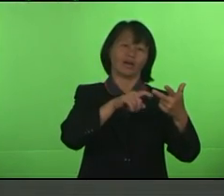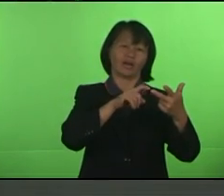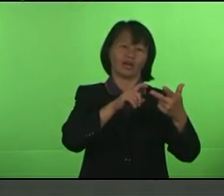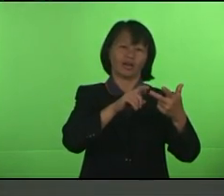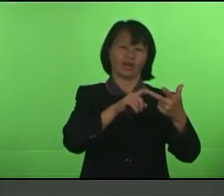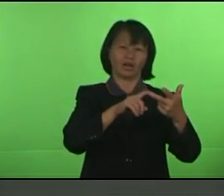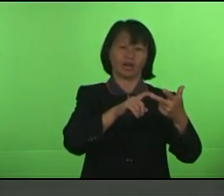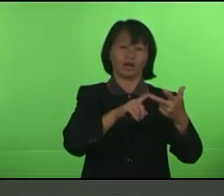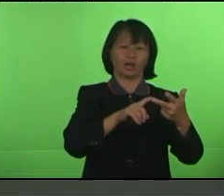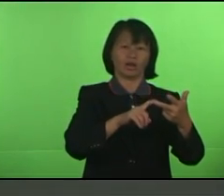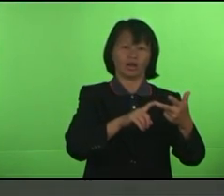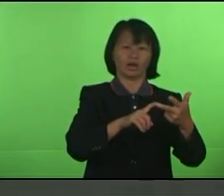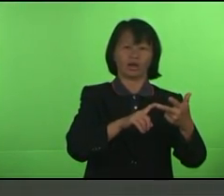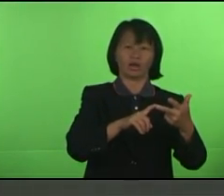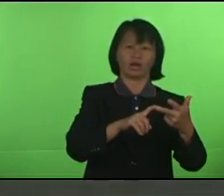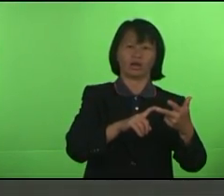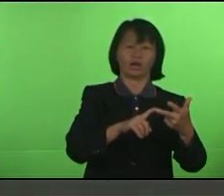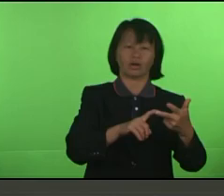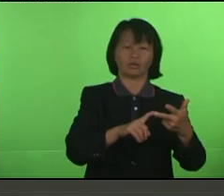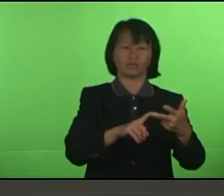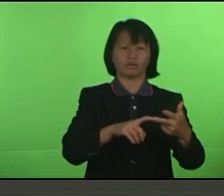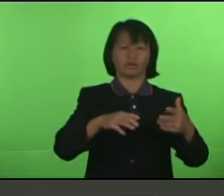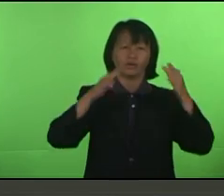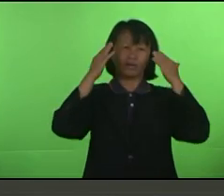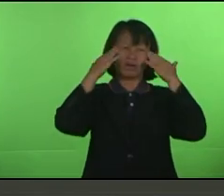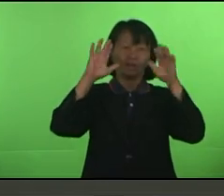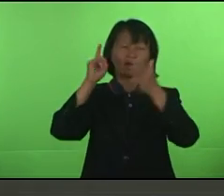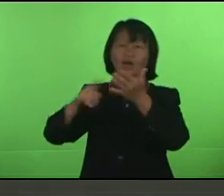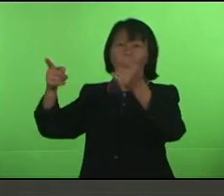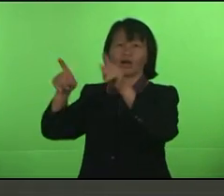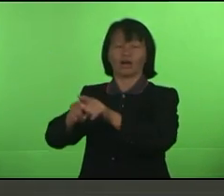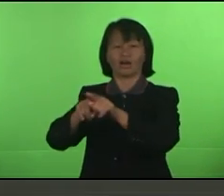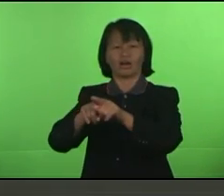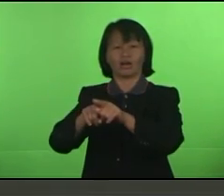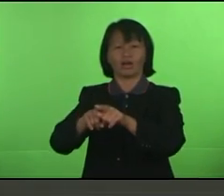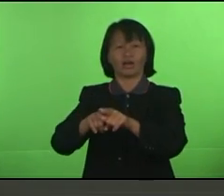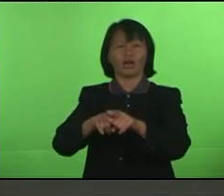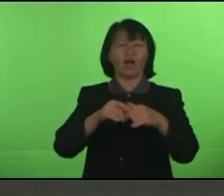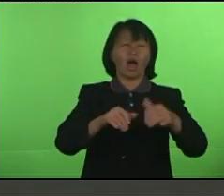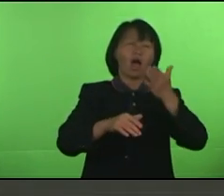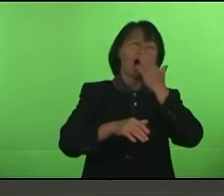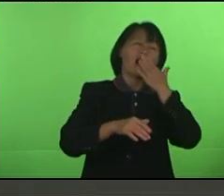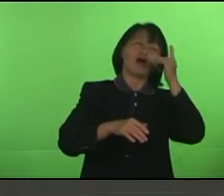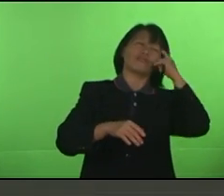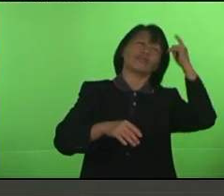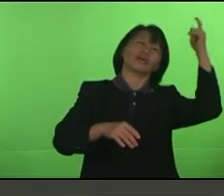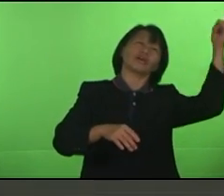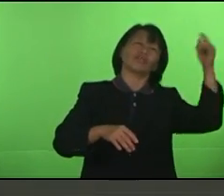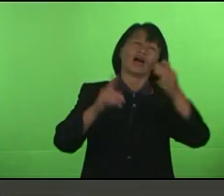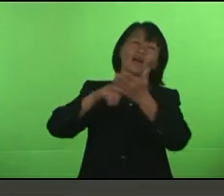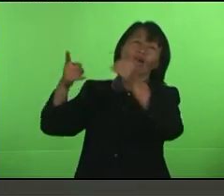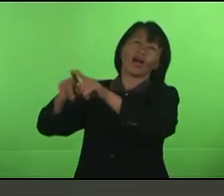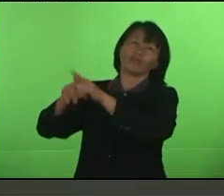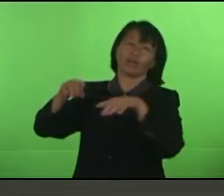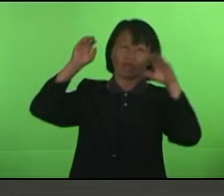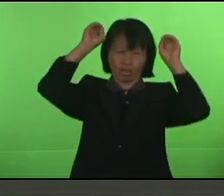who don't know what is happening, poor souls, they're still daydreaming, they're still fast asleep. Okay, so which group do you want